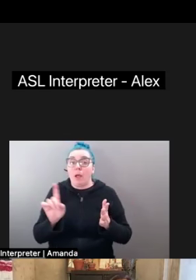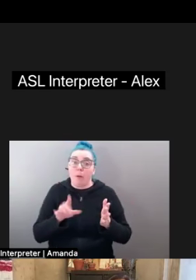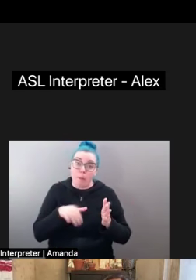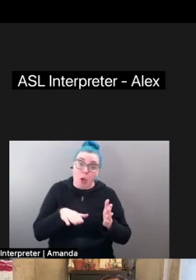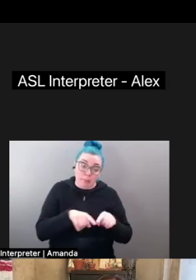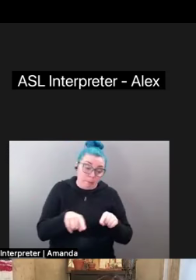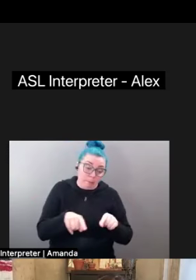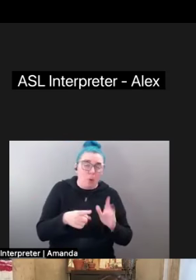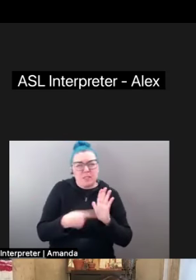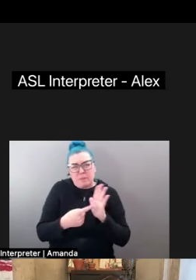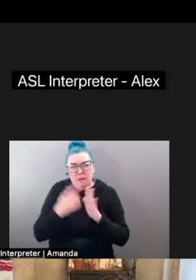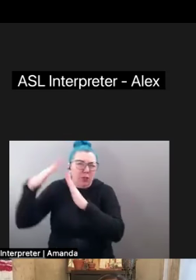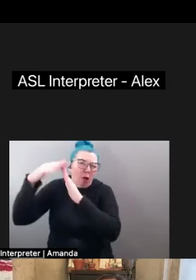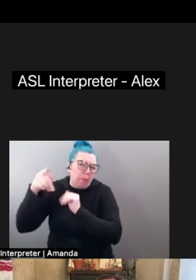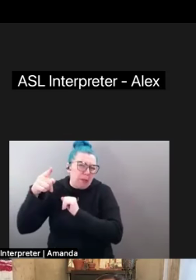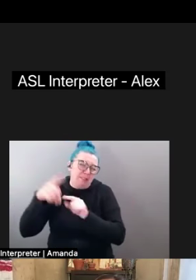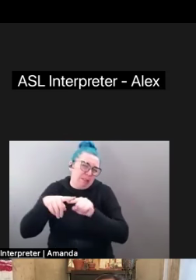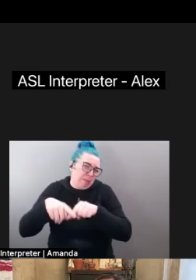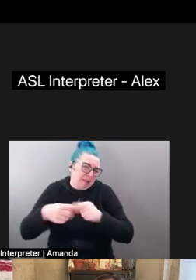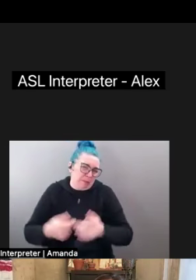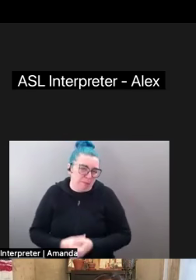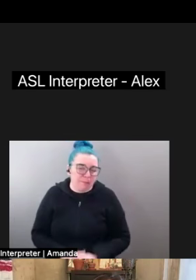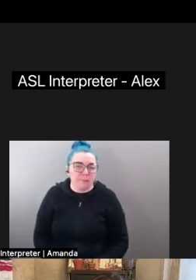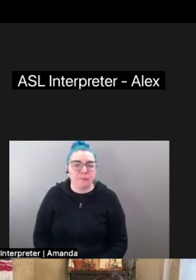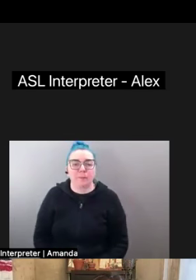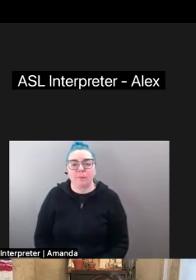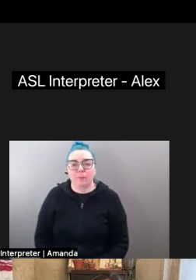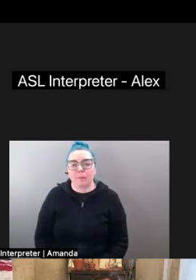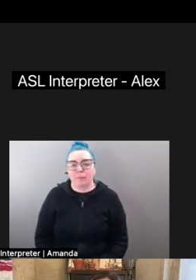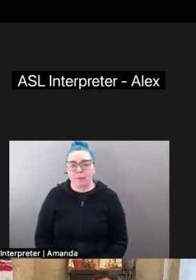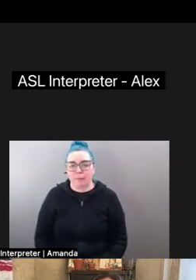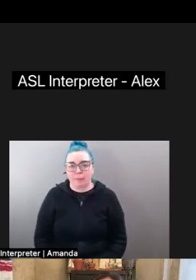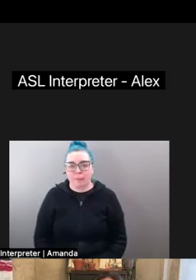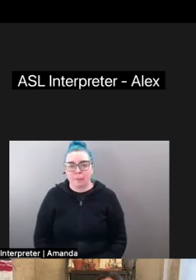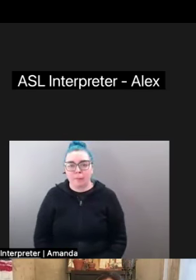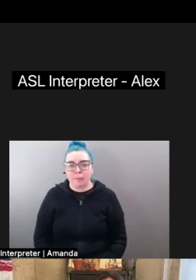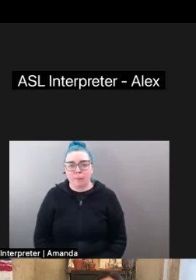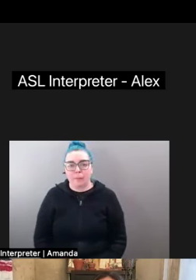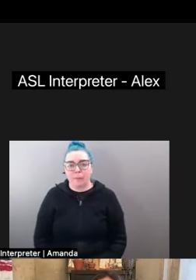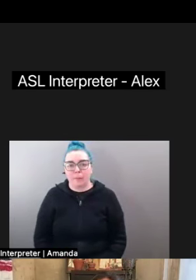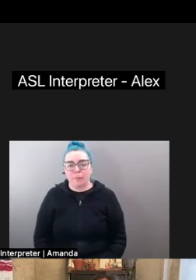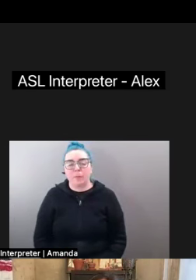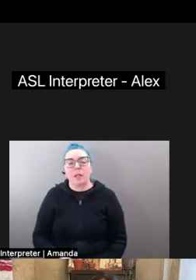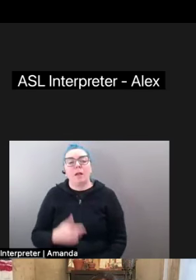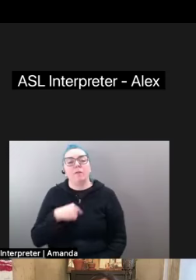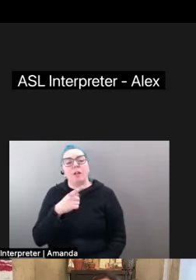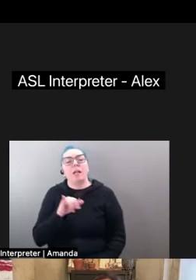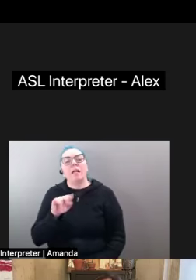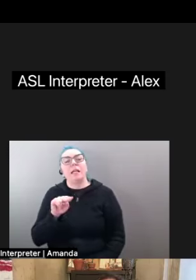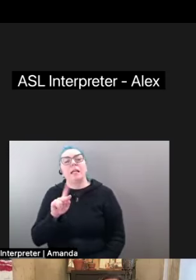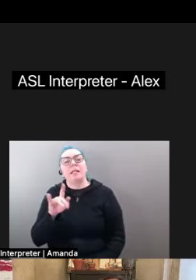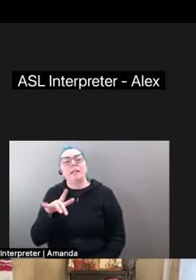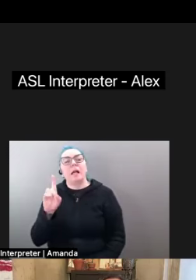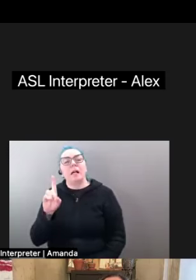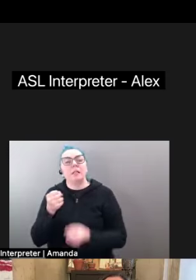There's also an in-kind support section for the emerging festival stream. And there's some examples there of how you could break that down.